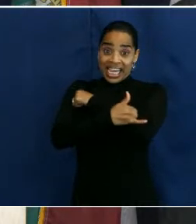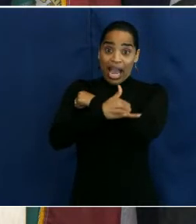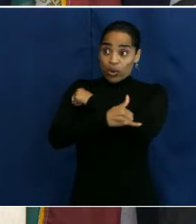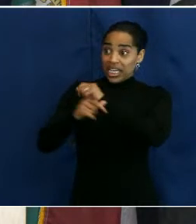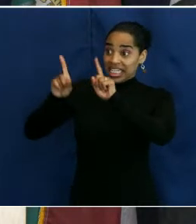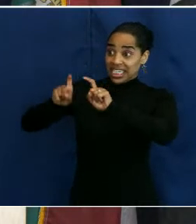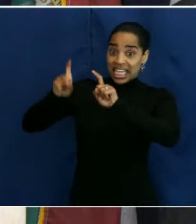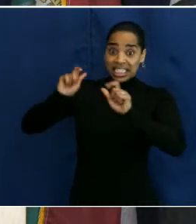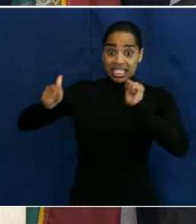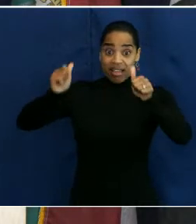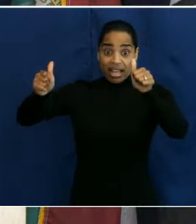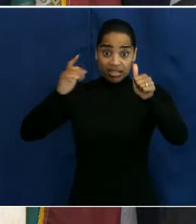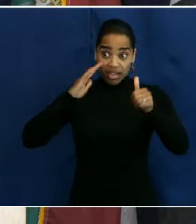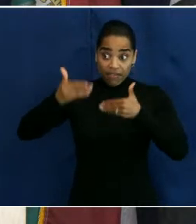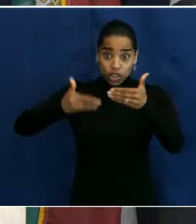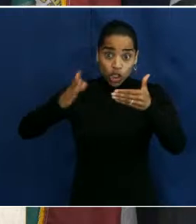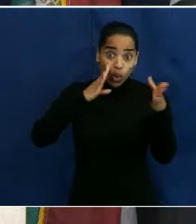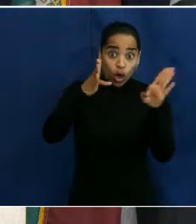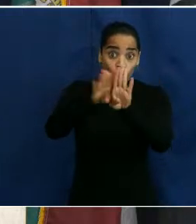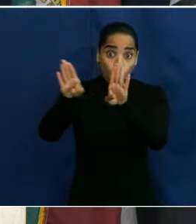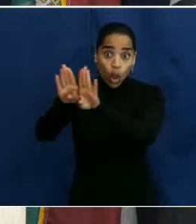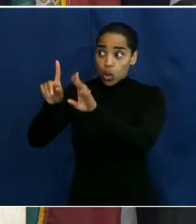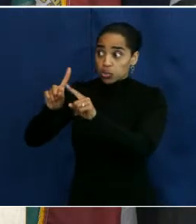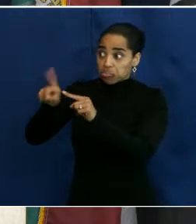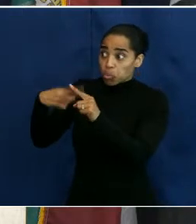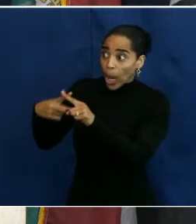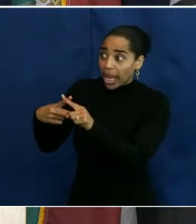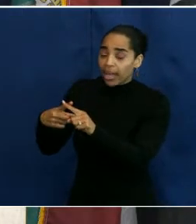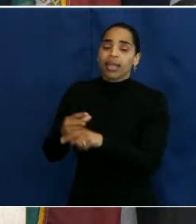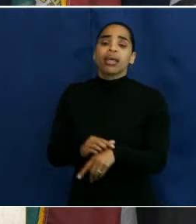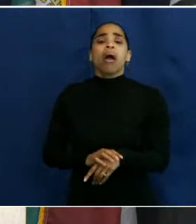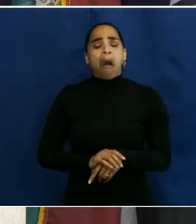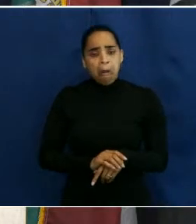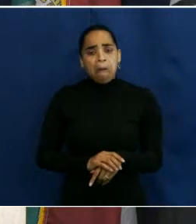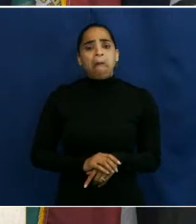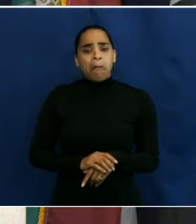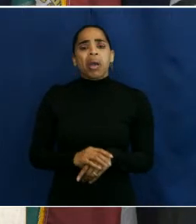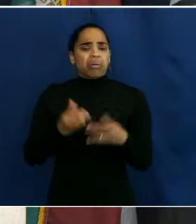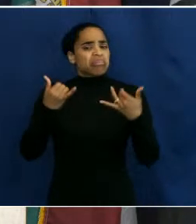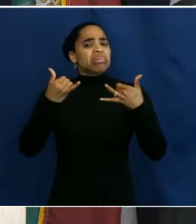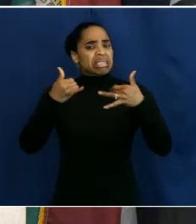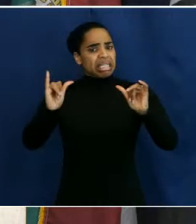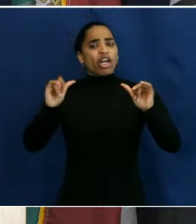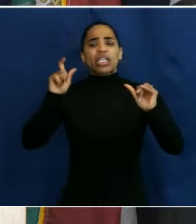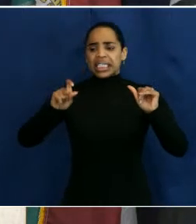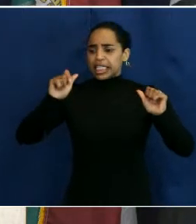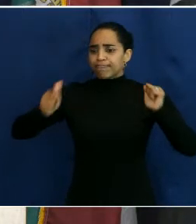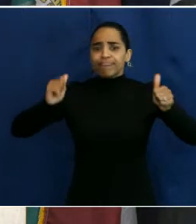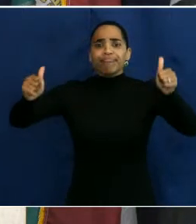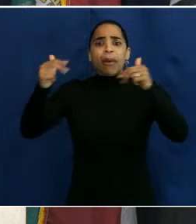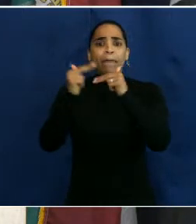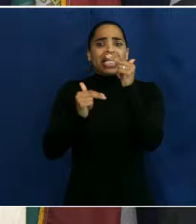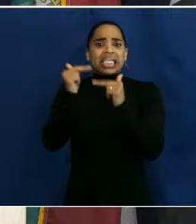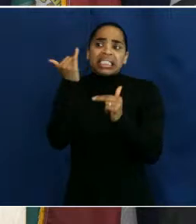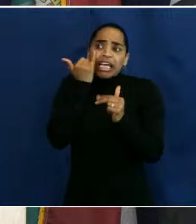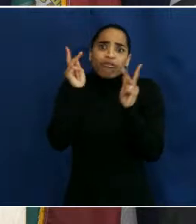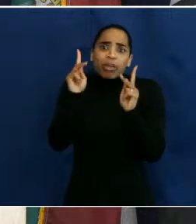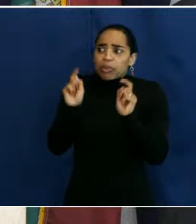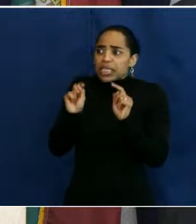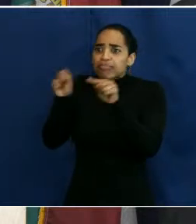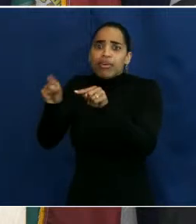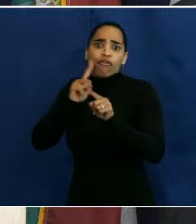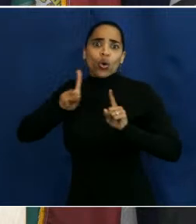testing sites in the month ahead? Yeah, we think it's important to maintain a robust and accessible testing network throughout San Diego